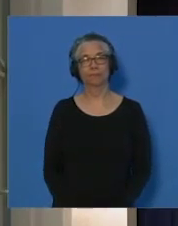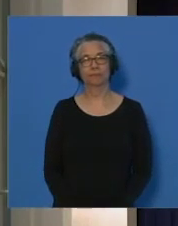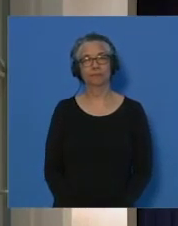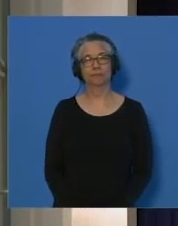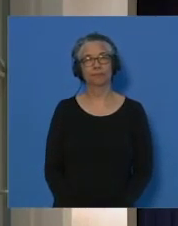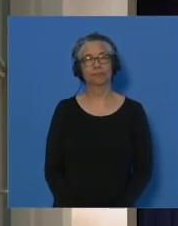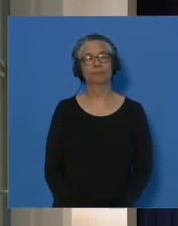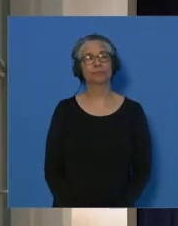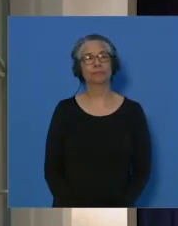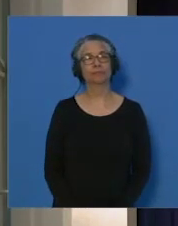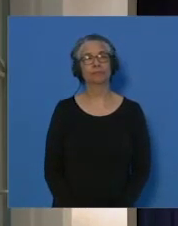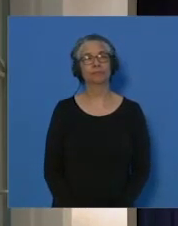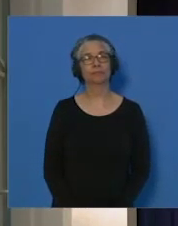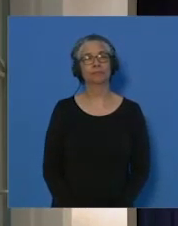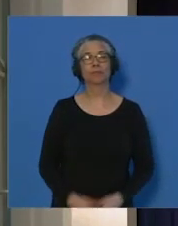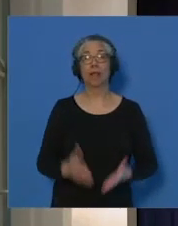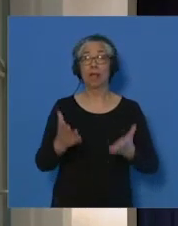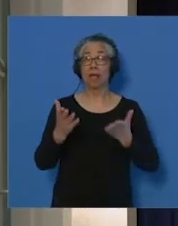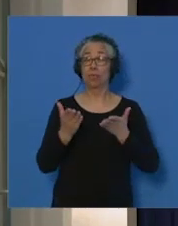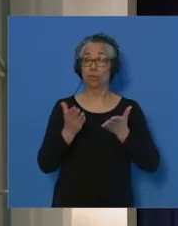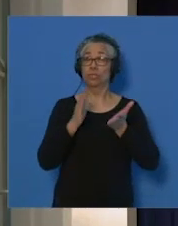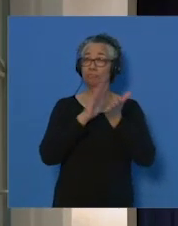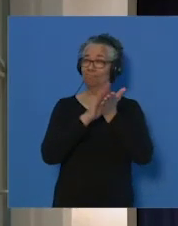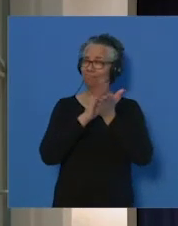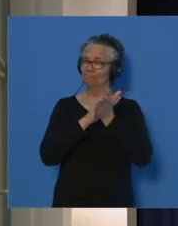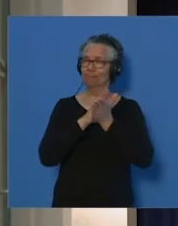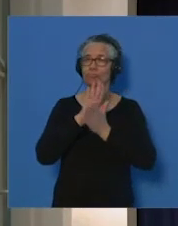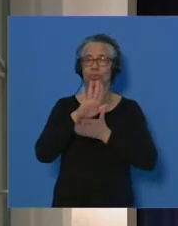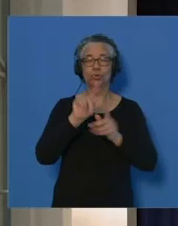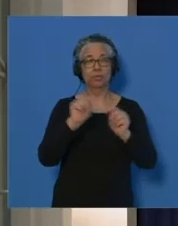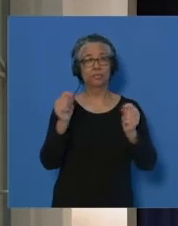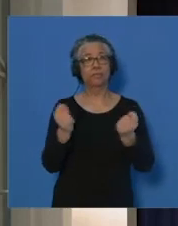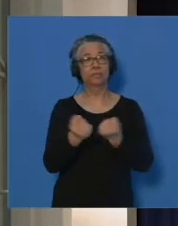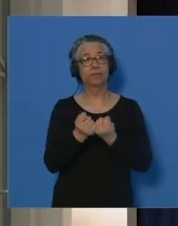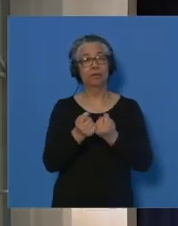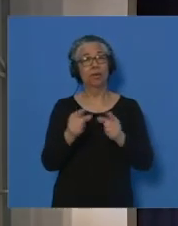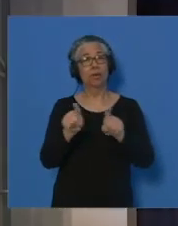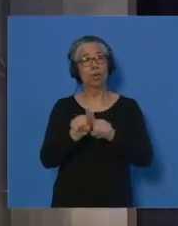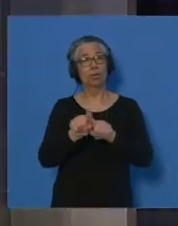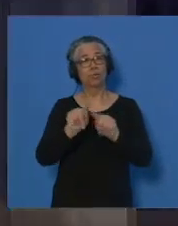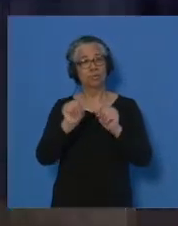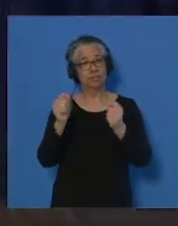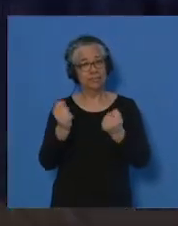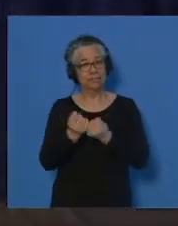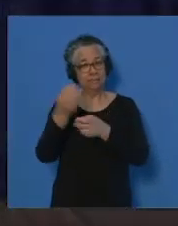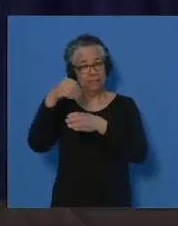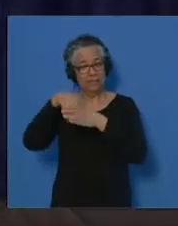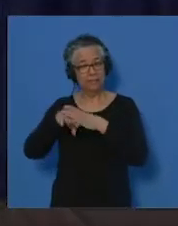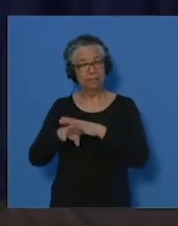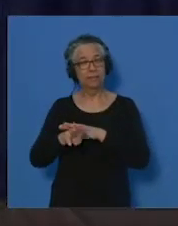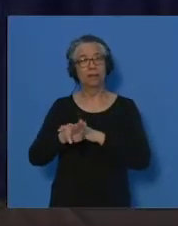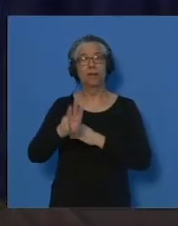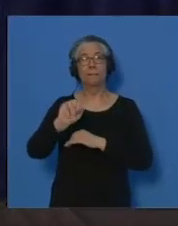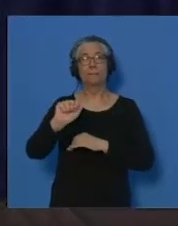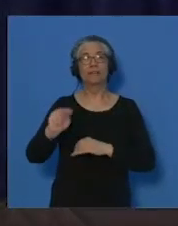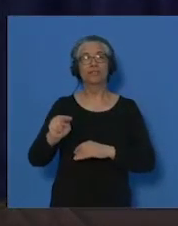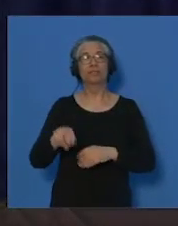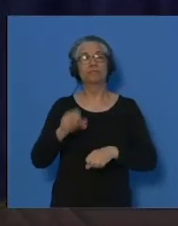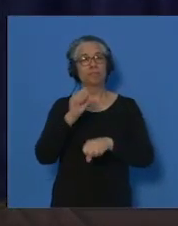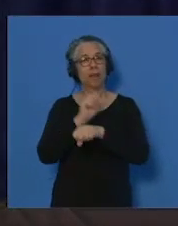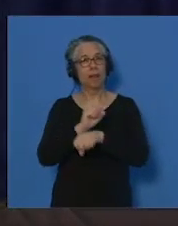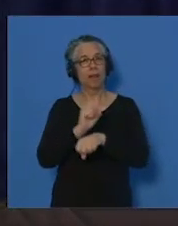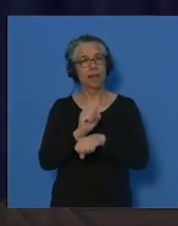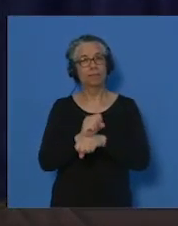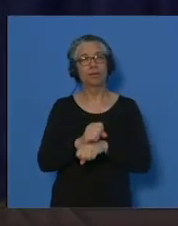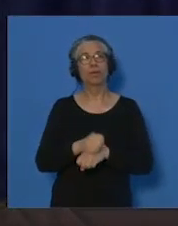And I do want to commend your team and also the team within the Ministry of Labor, Community Affairs, and Sports for ramping